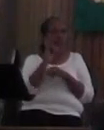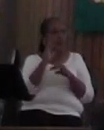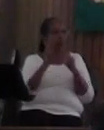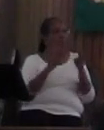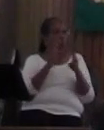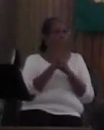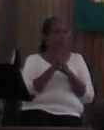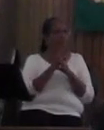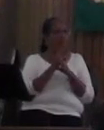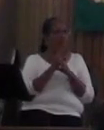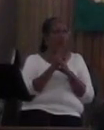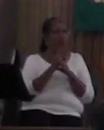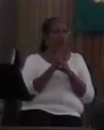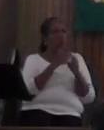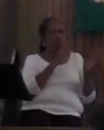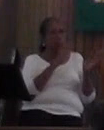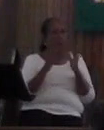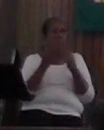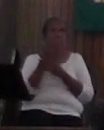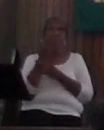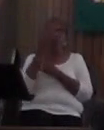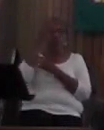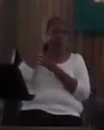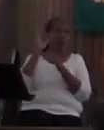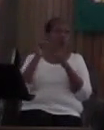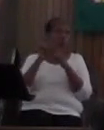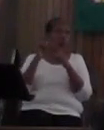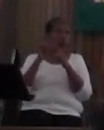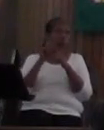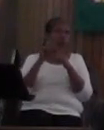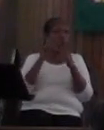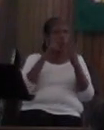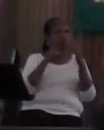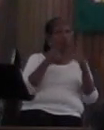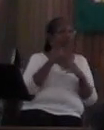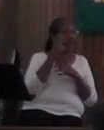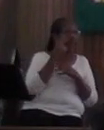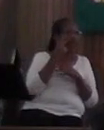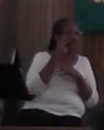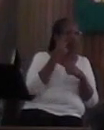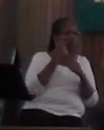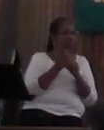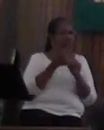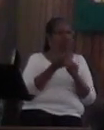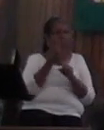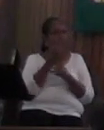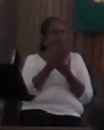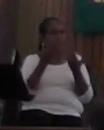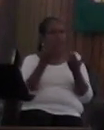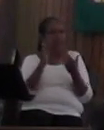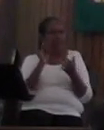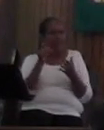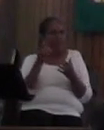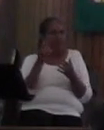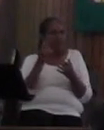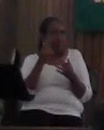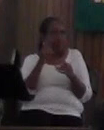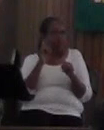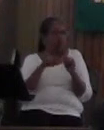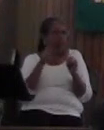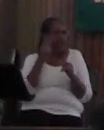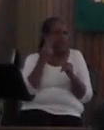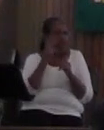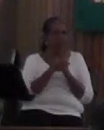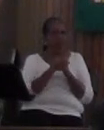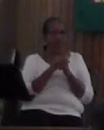were prepared by the word of God, so that what is seen was made from things that are not visible. So